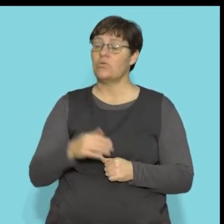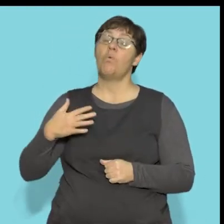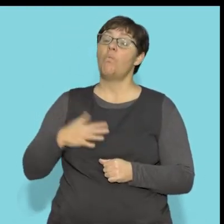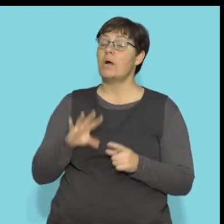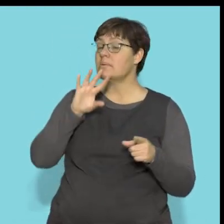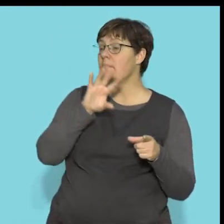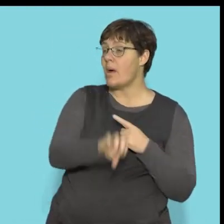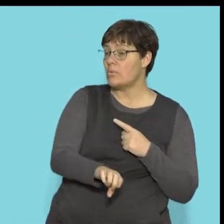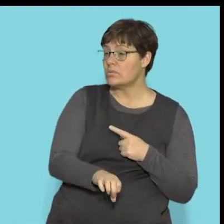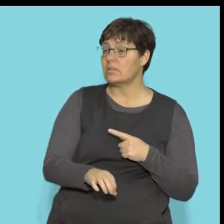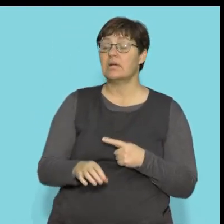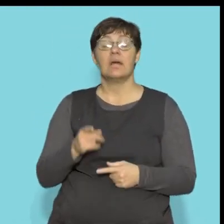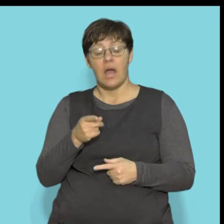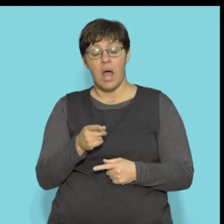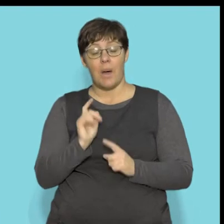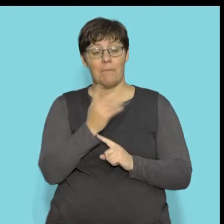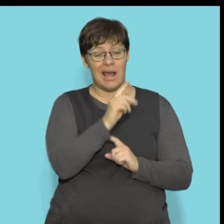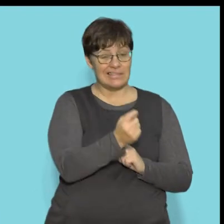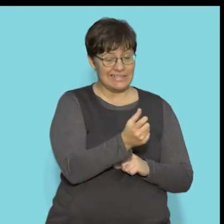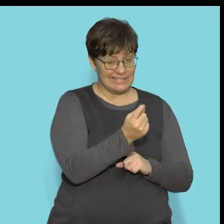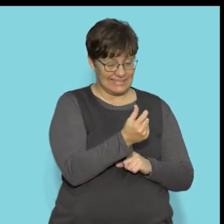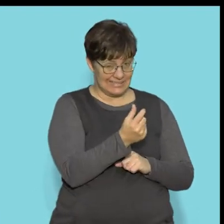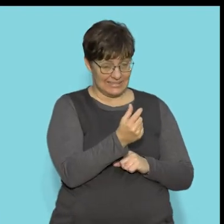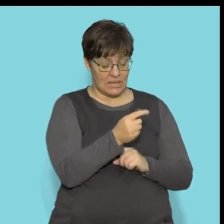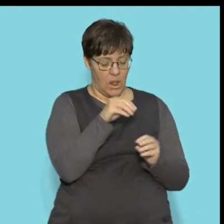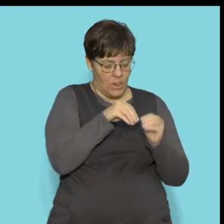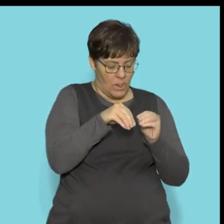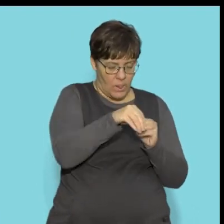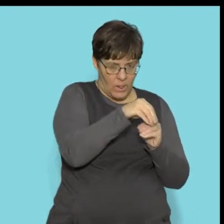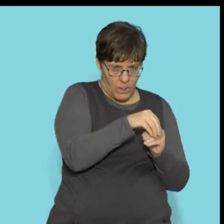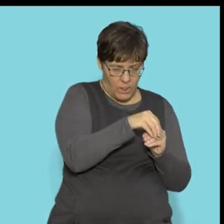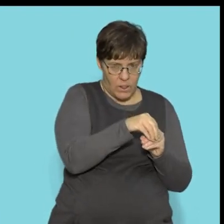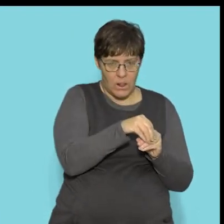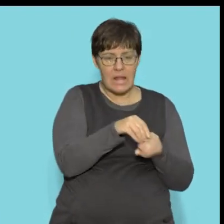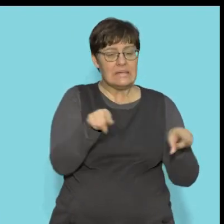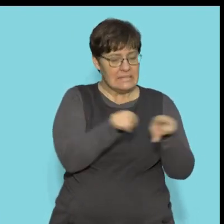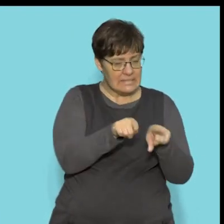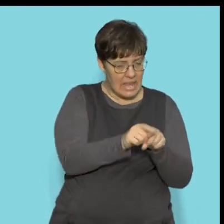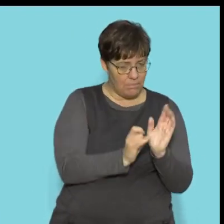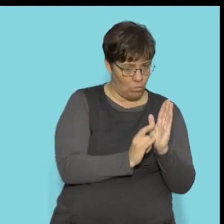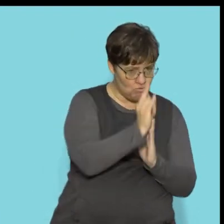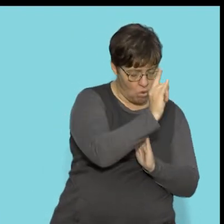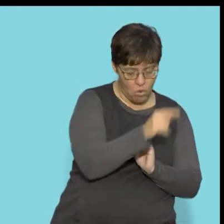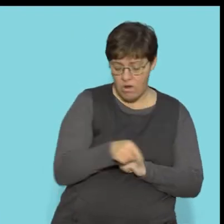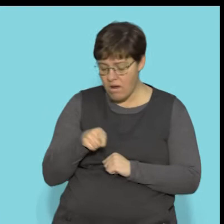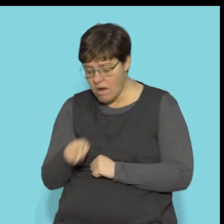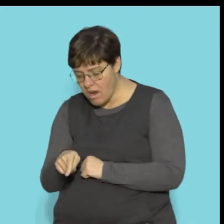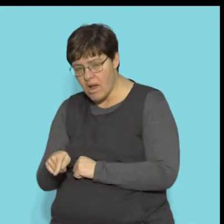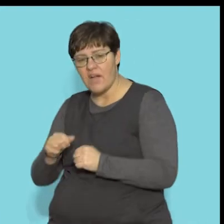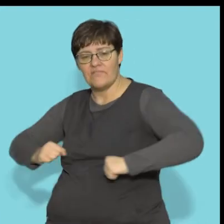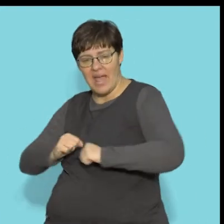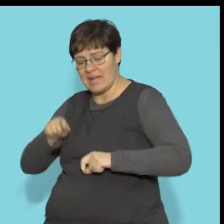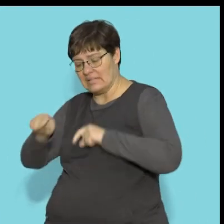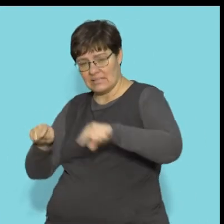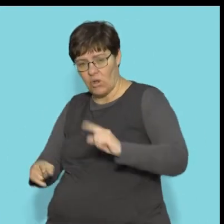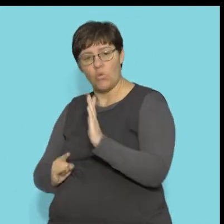wanted to find out if plant seedlings that are crowded will grow as tall as seedlings planted